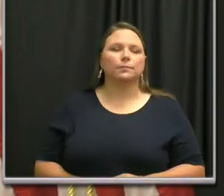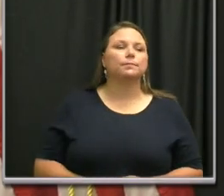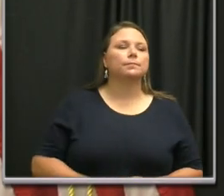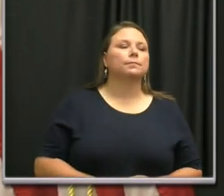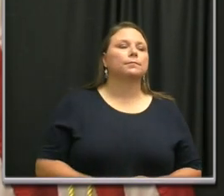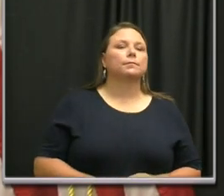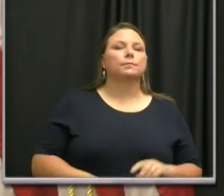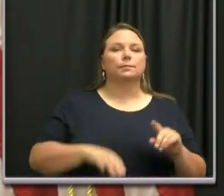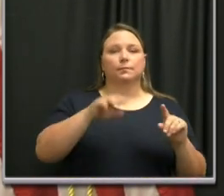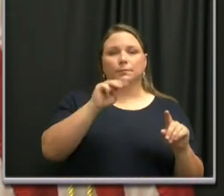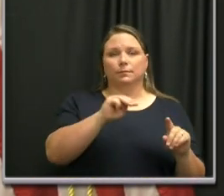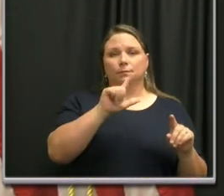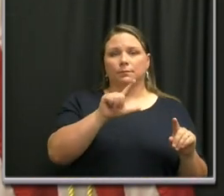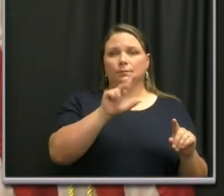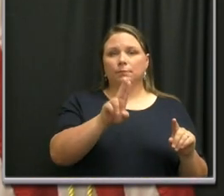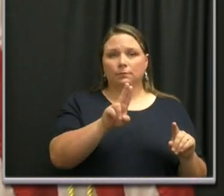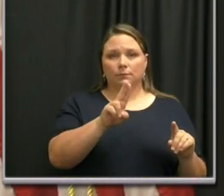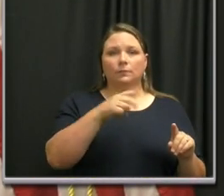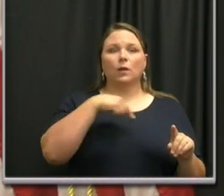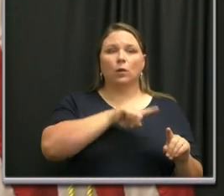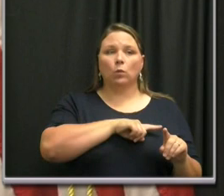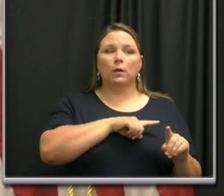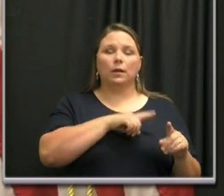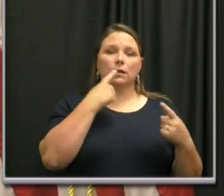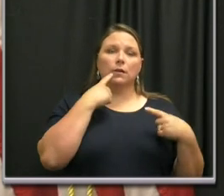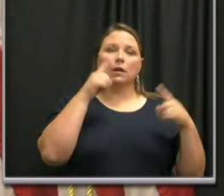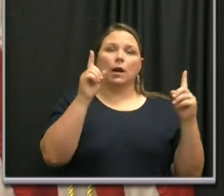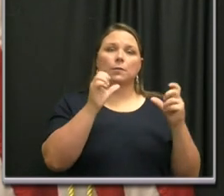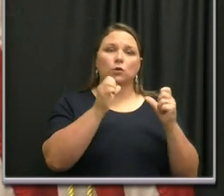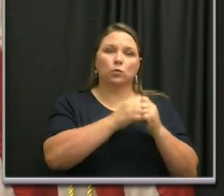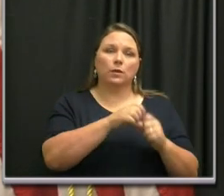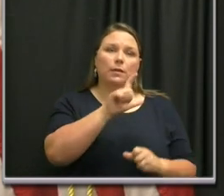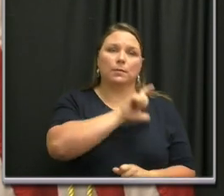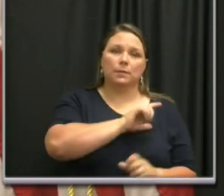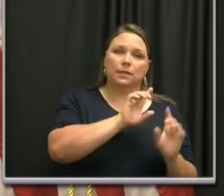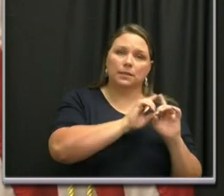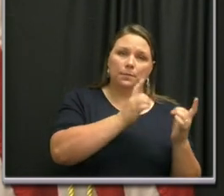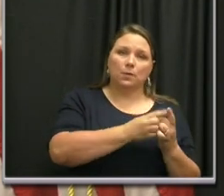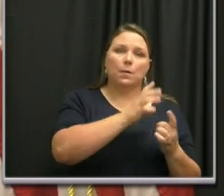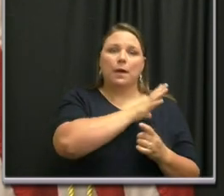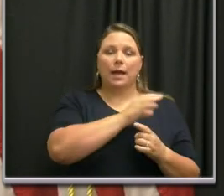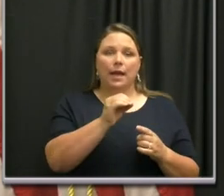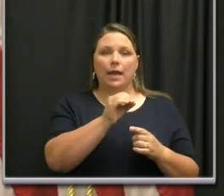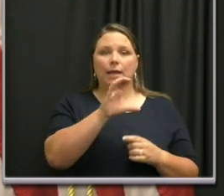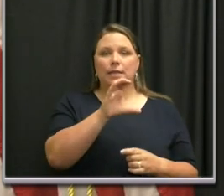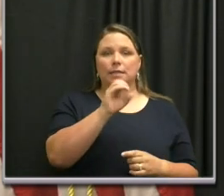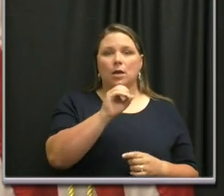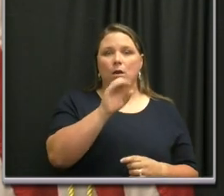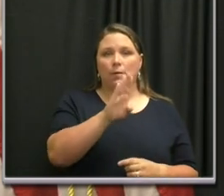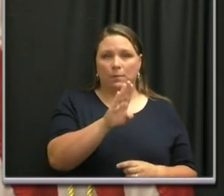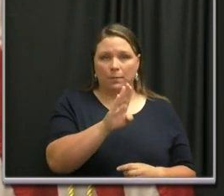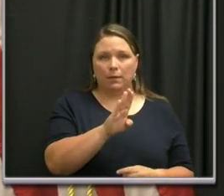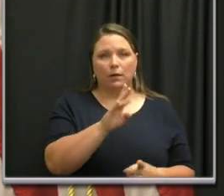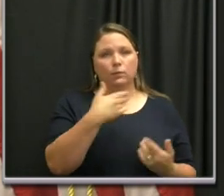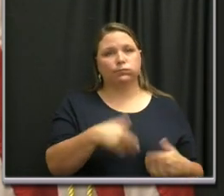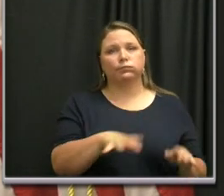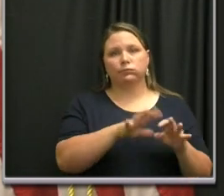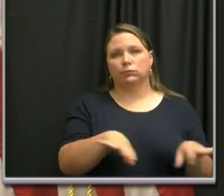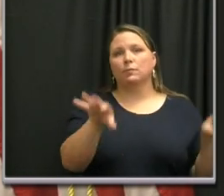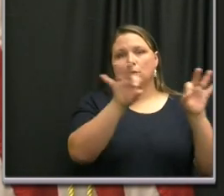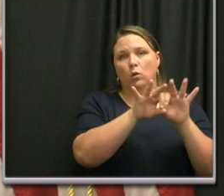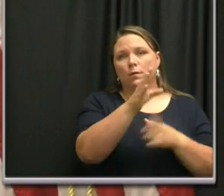The MOU that we were able to accomplish with the police department and the COB, I think, was an important